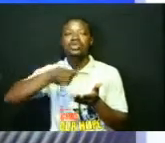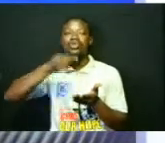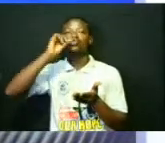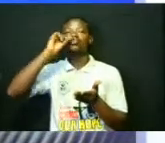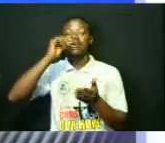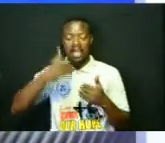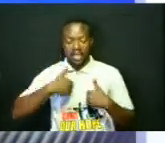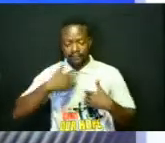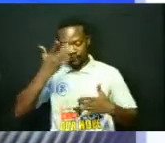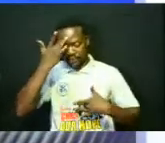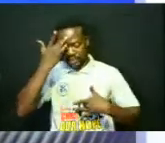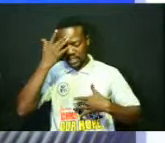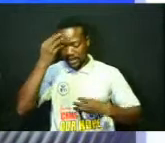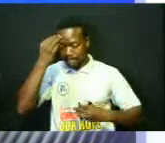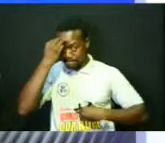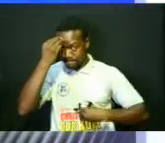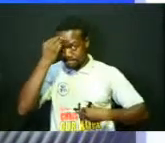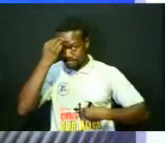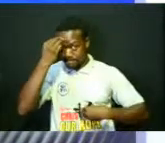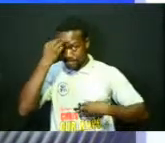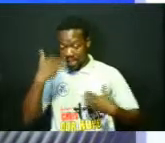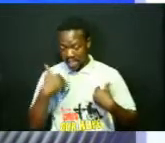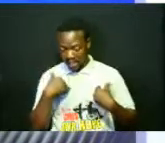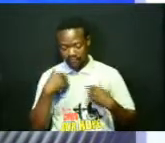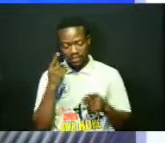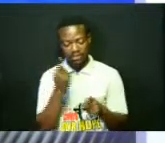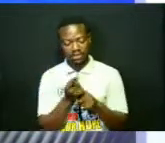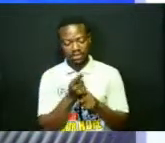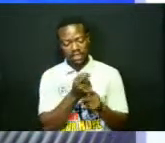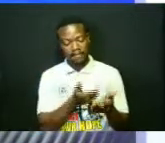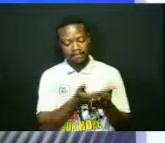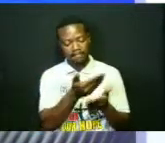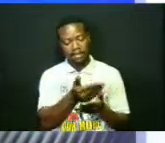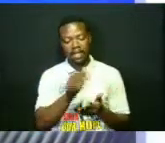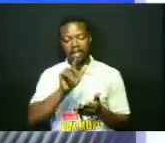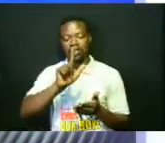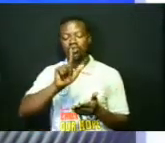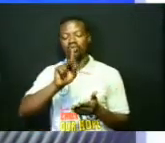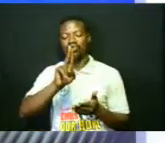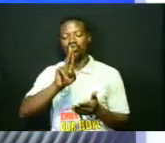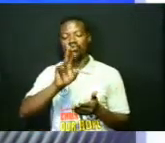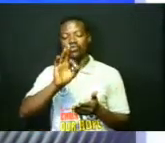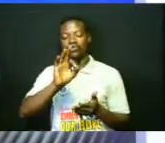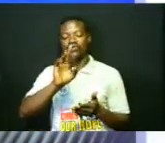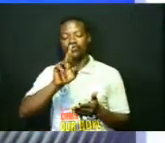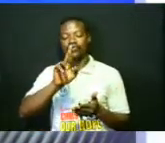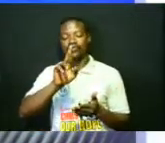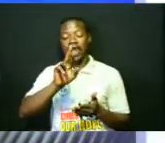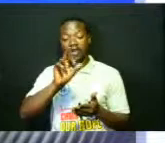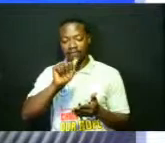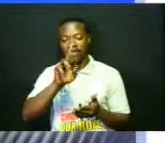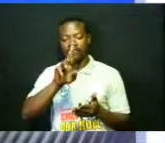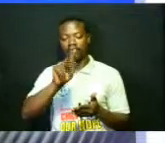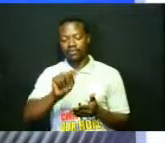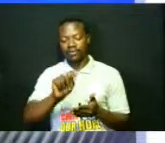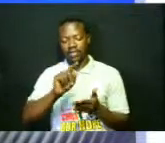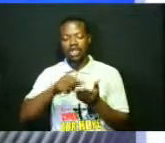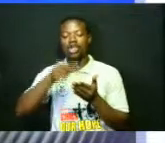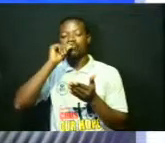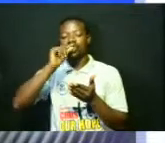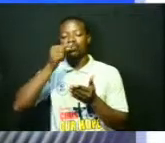for malaria and you are looking for an antidote, it is Lufat Tablet and Syrup.